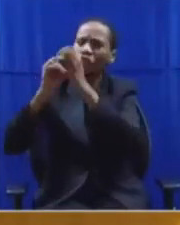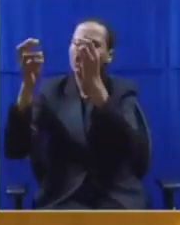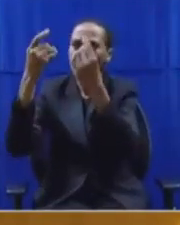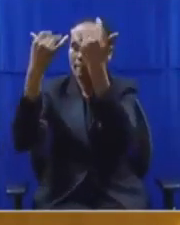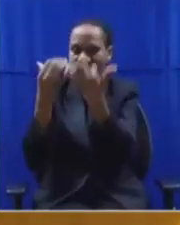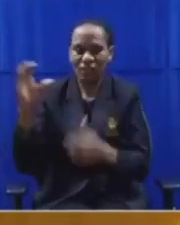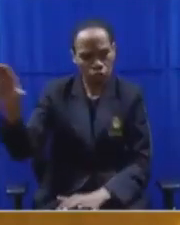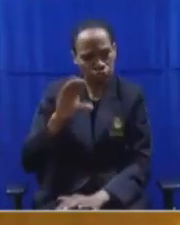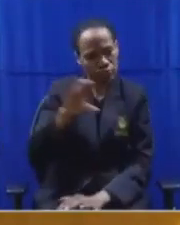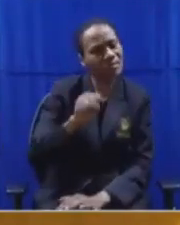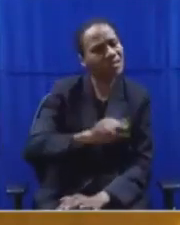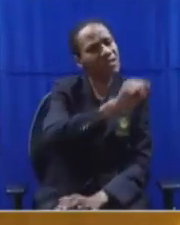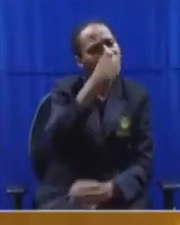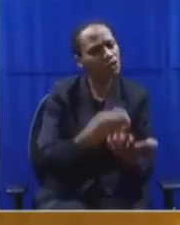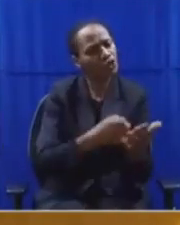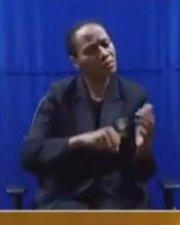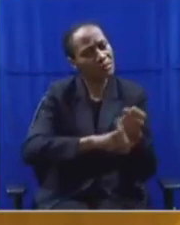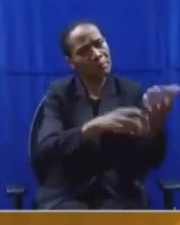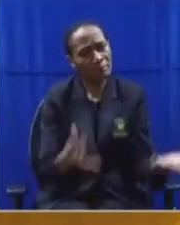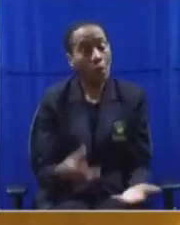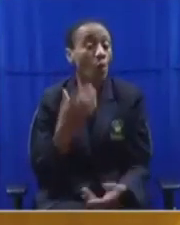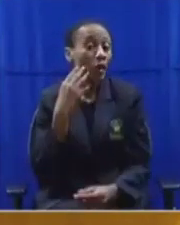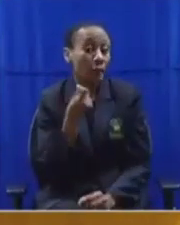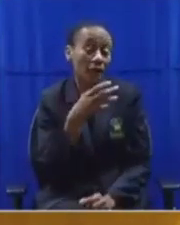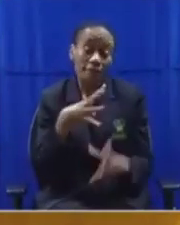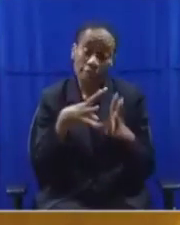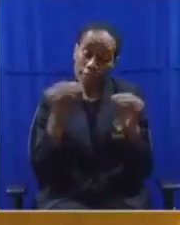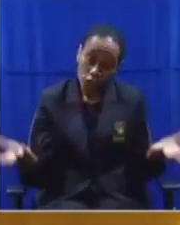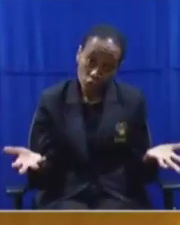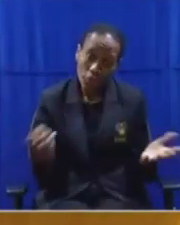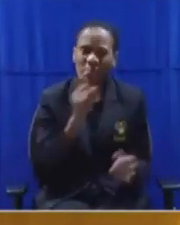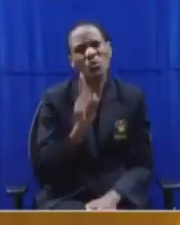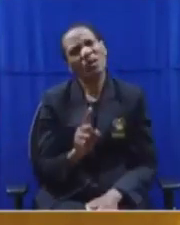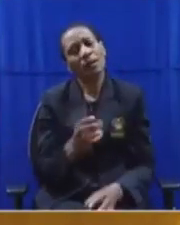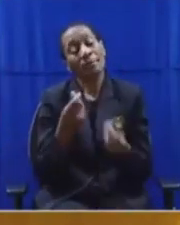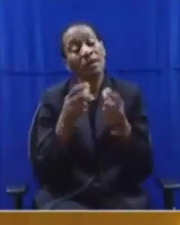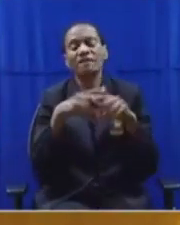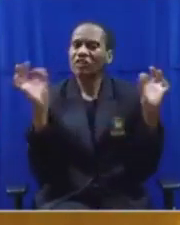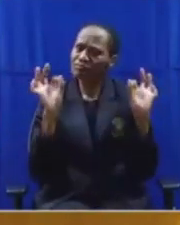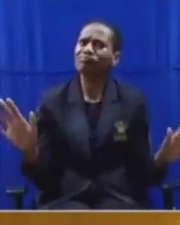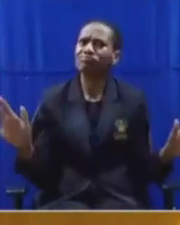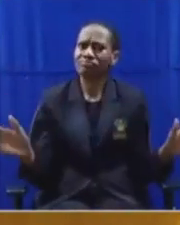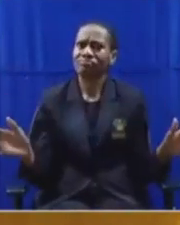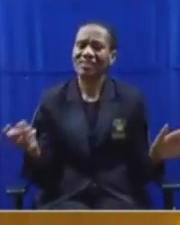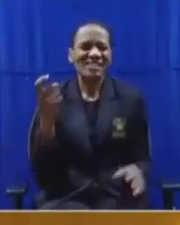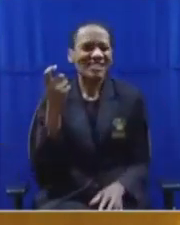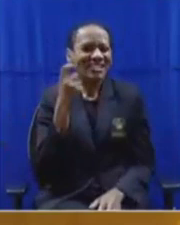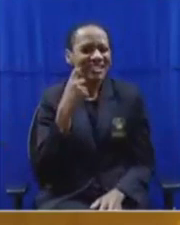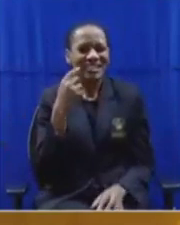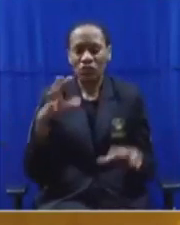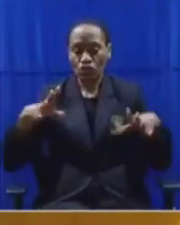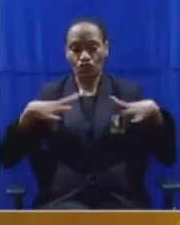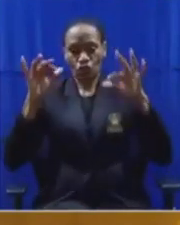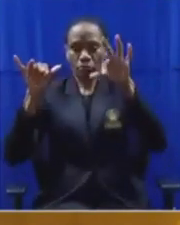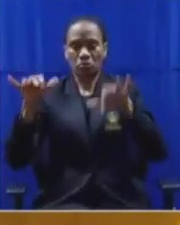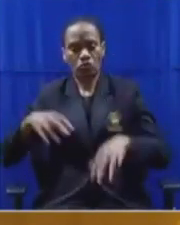investment. When the money is finished, the money is finished. It is very easy for billionaires to make